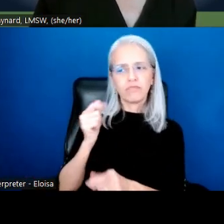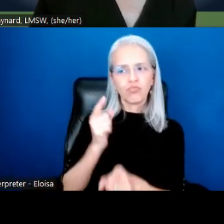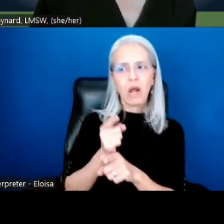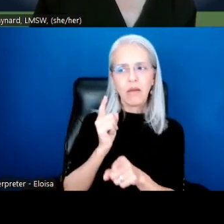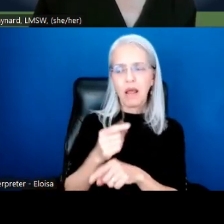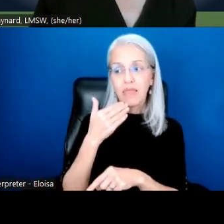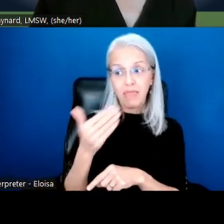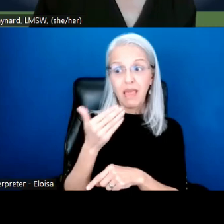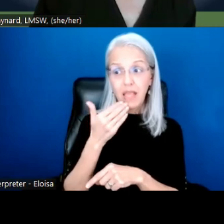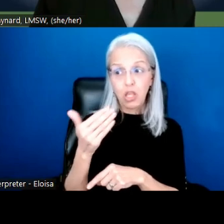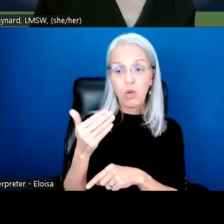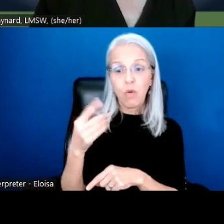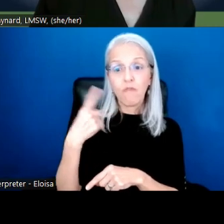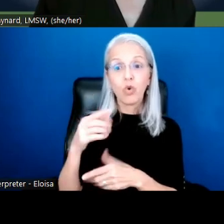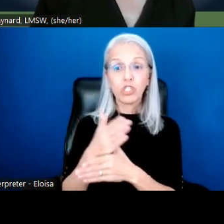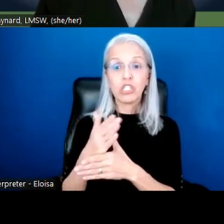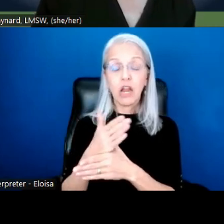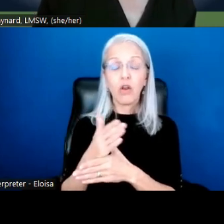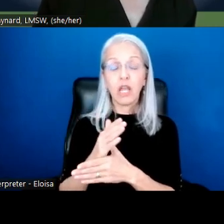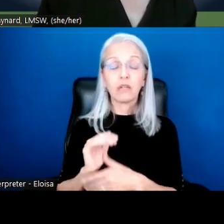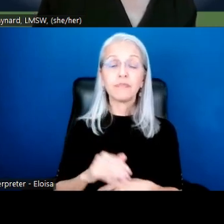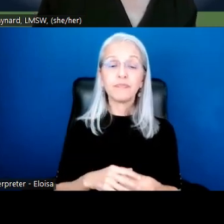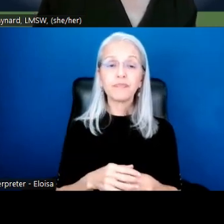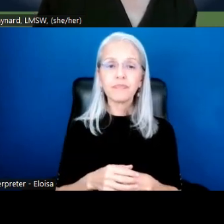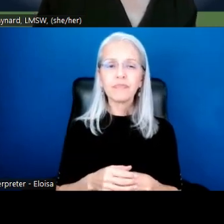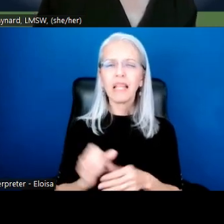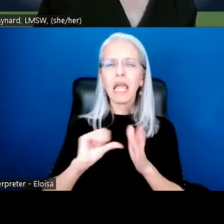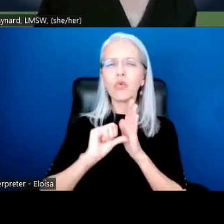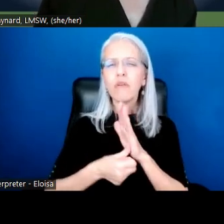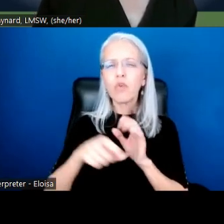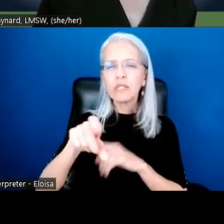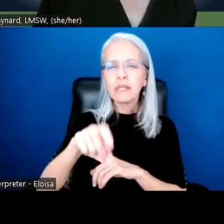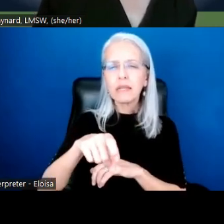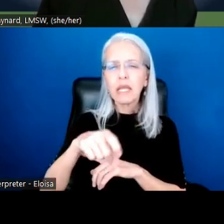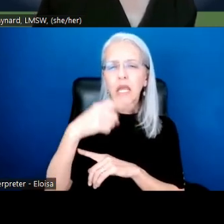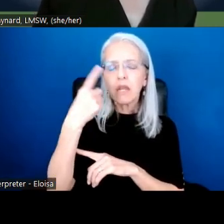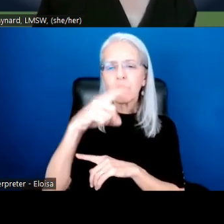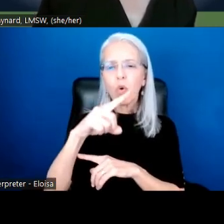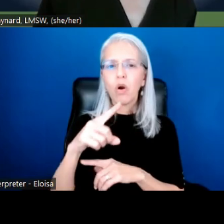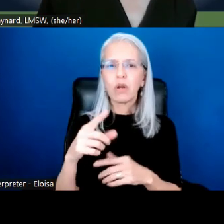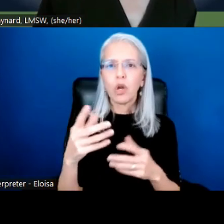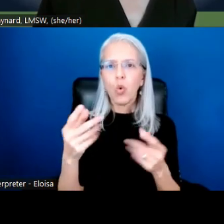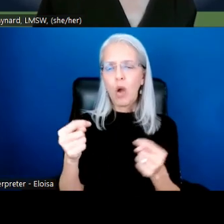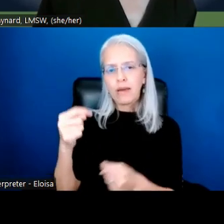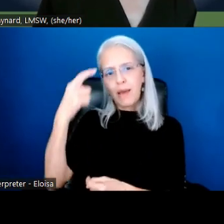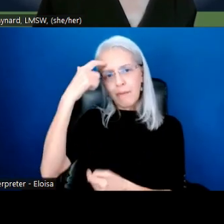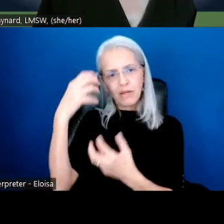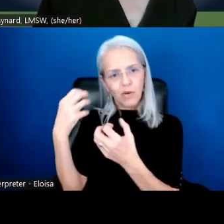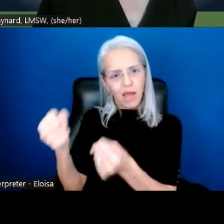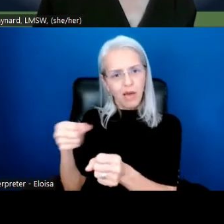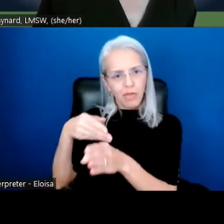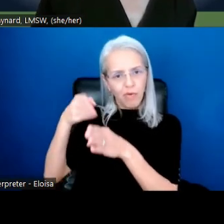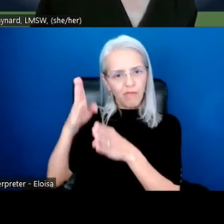for sharing those and reinforcing the need for what mental health professionals should